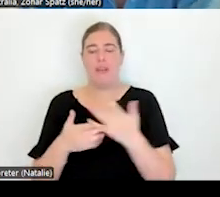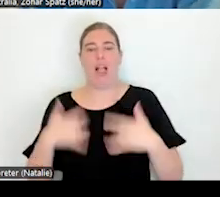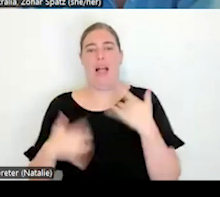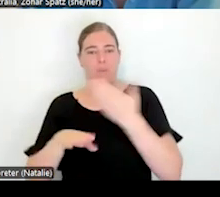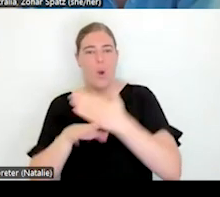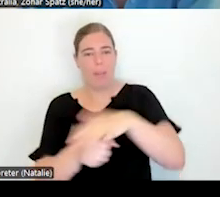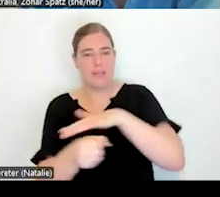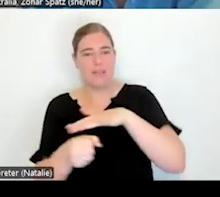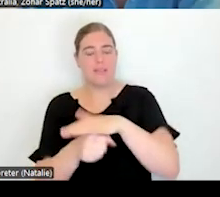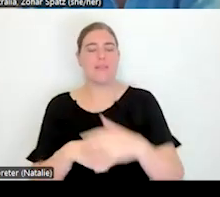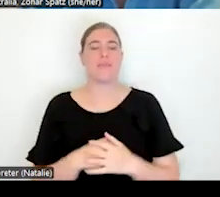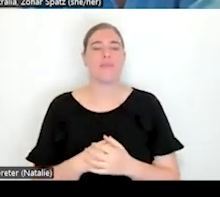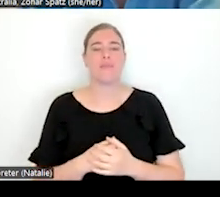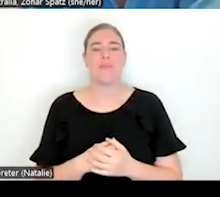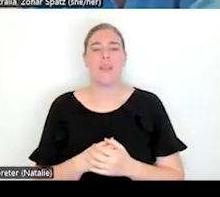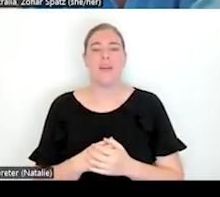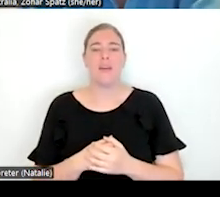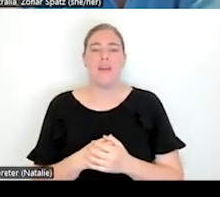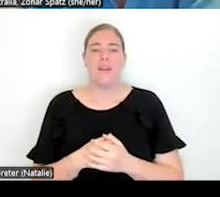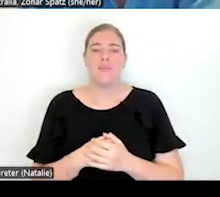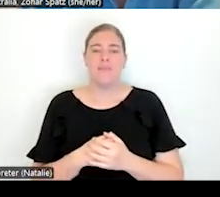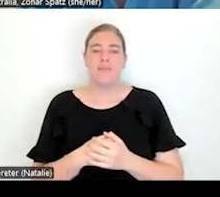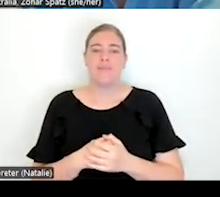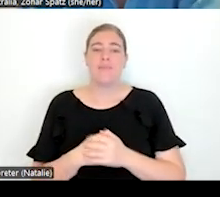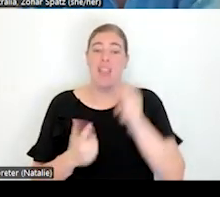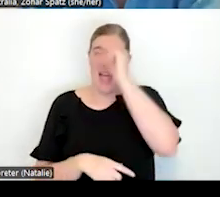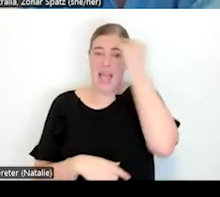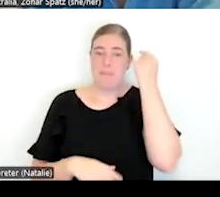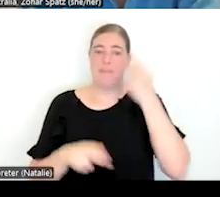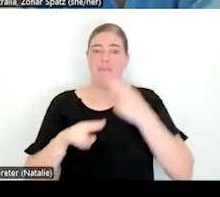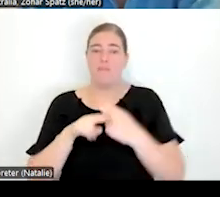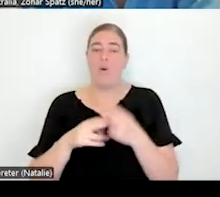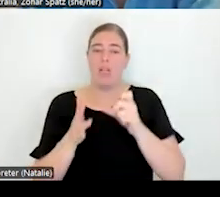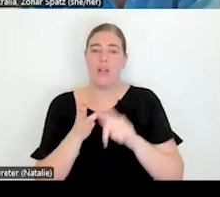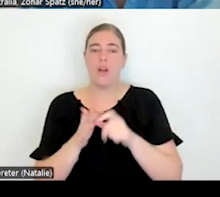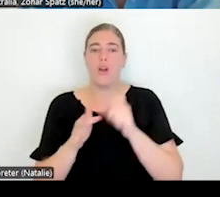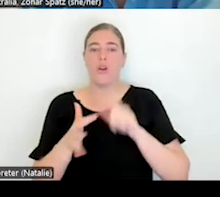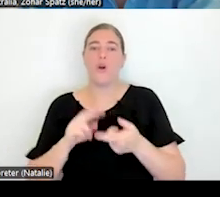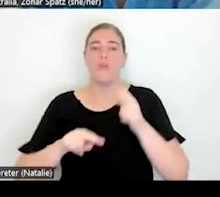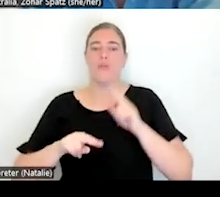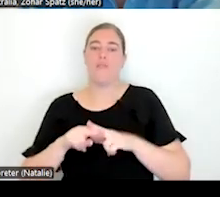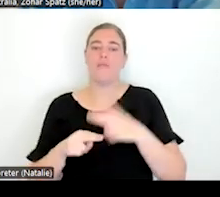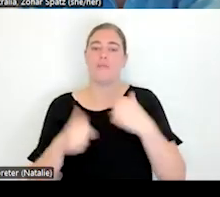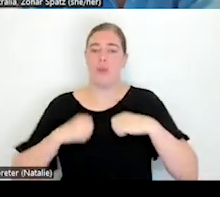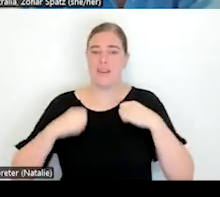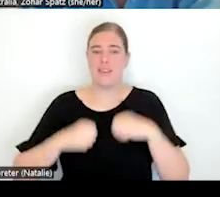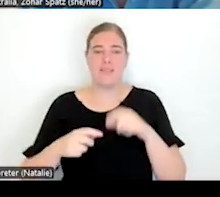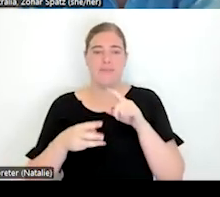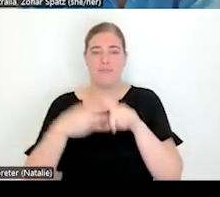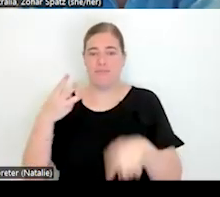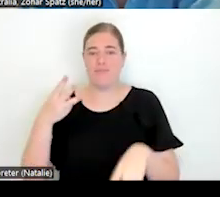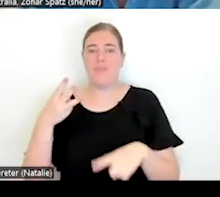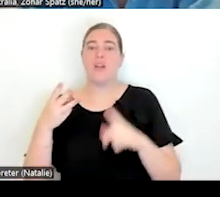the Code or Guidelines are to promote fair, safe, and respectful workplaces for deaf and